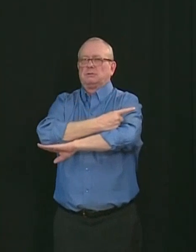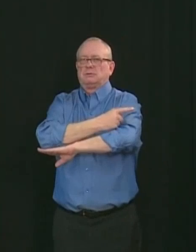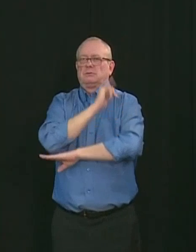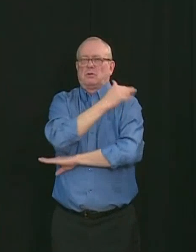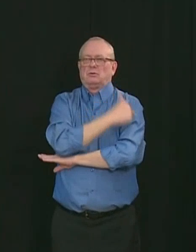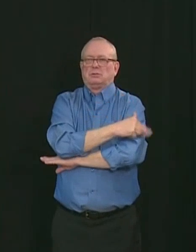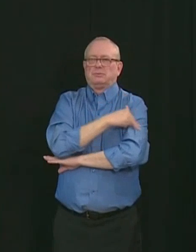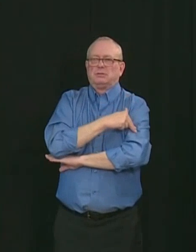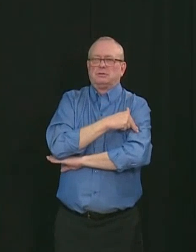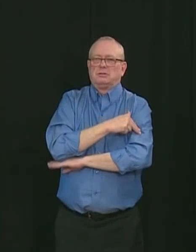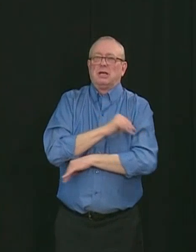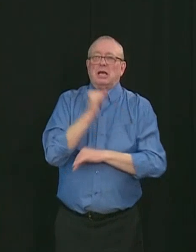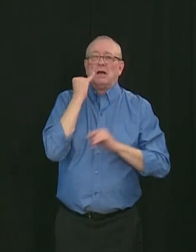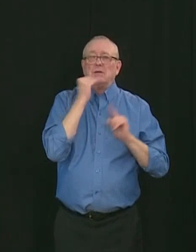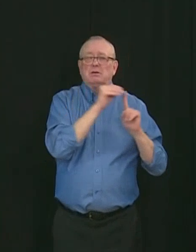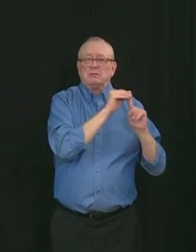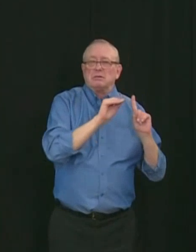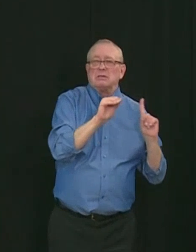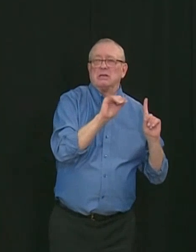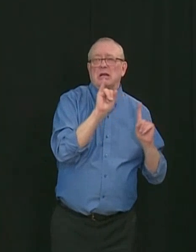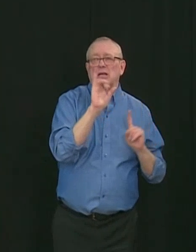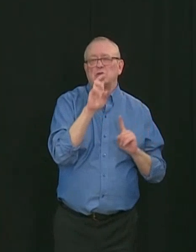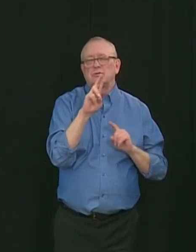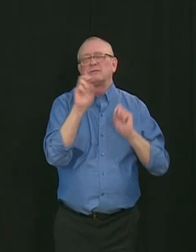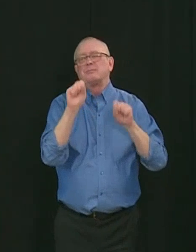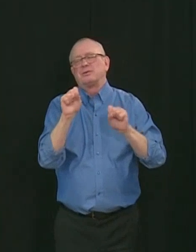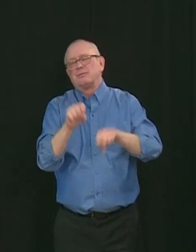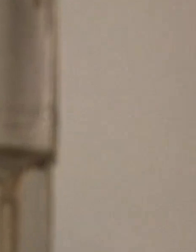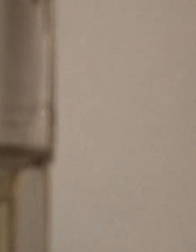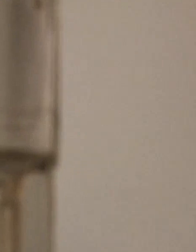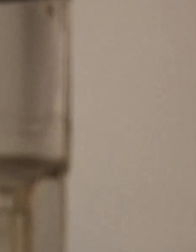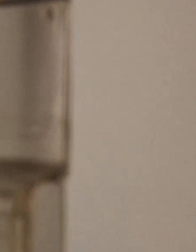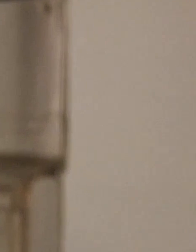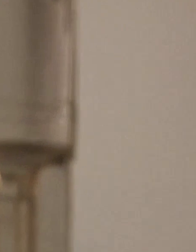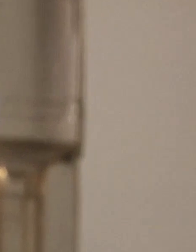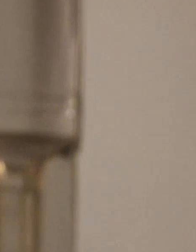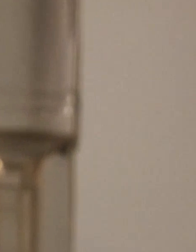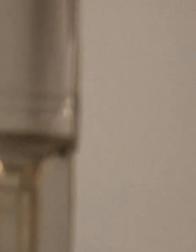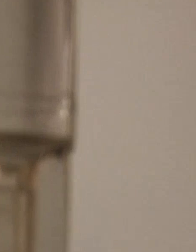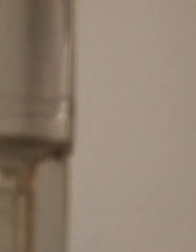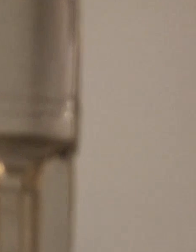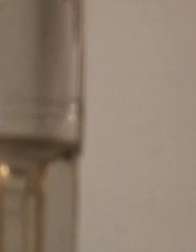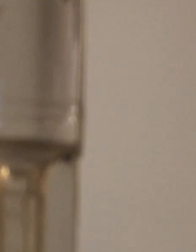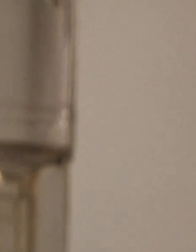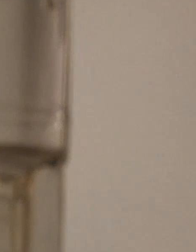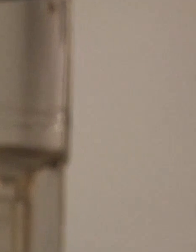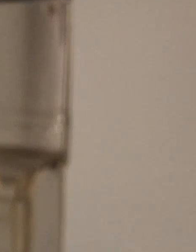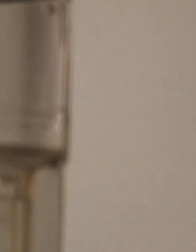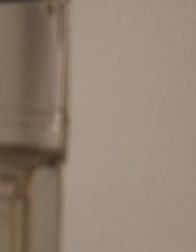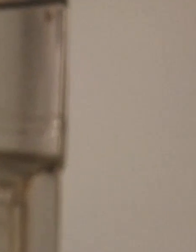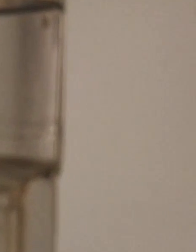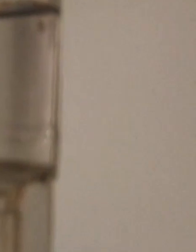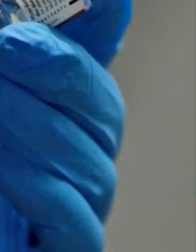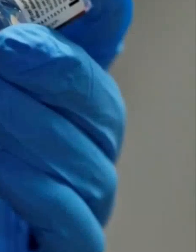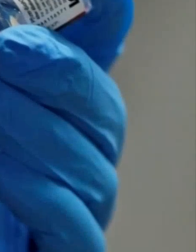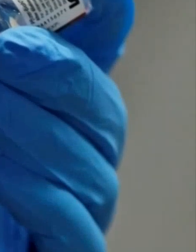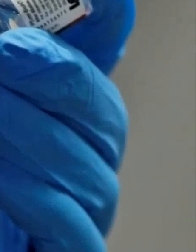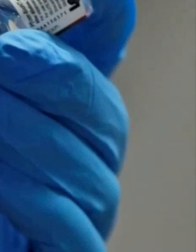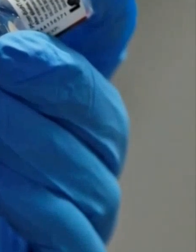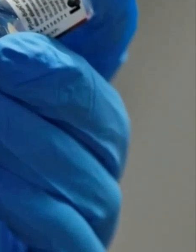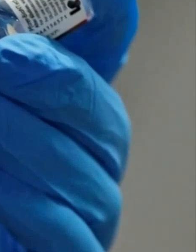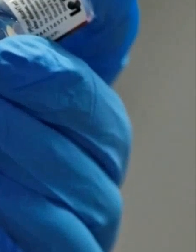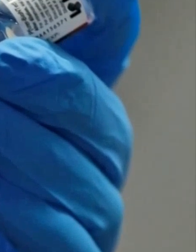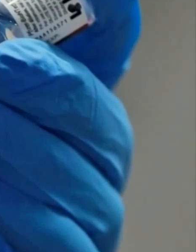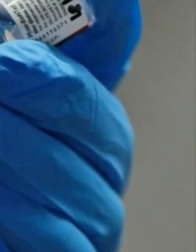need ICU care. Until our hospitalization rates come down like our other numbers, we need to continue with the measures in place. The